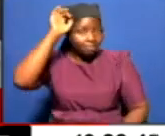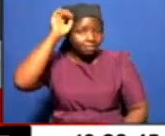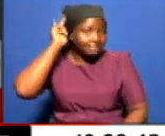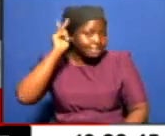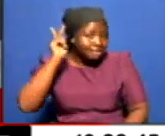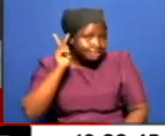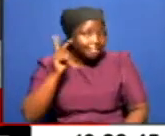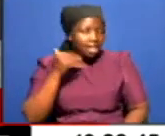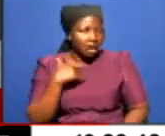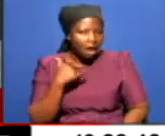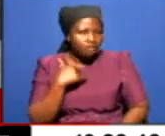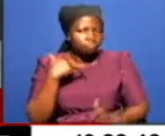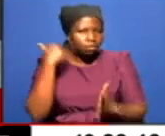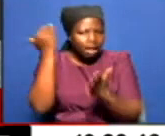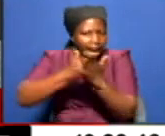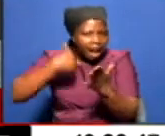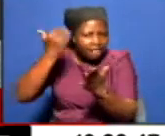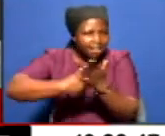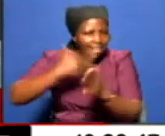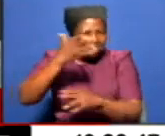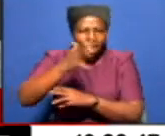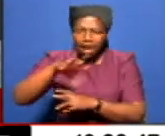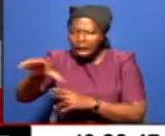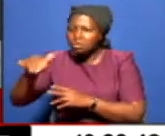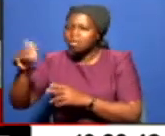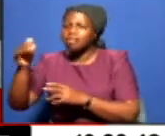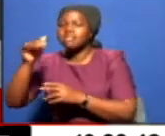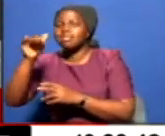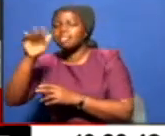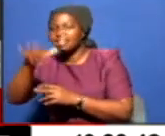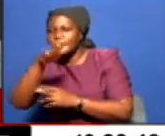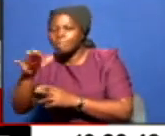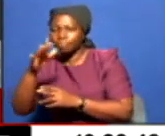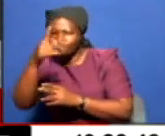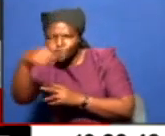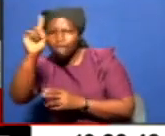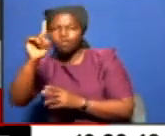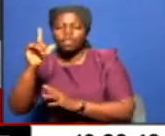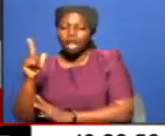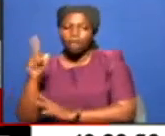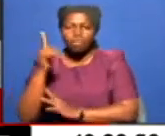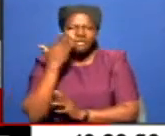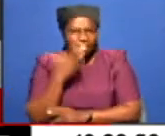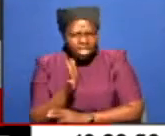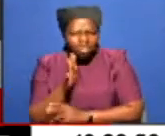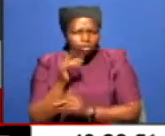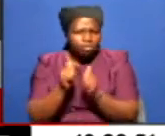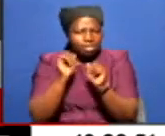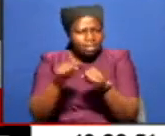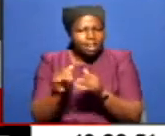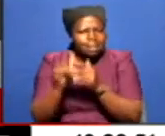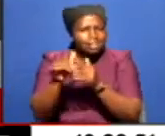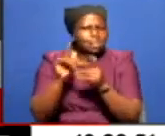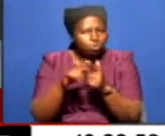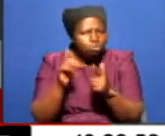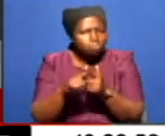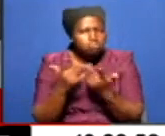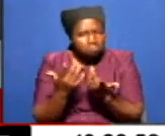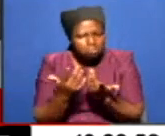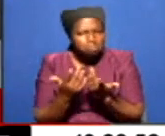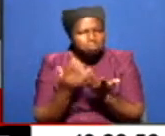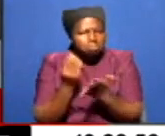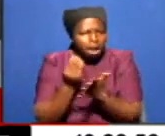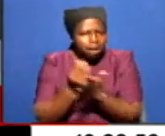soapstone carving, mm-hmm. has the county assembly passed a law that would also lead towards on-source revenue, mm-hmm. by supporting